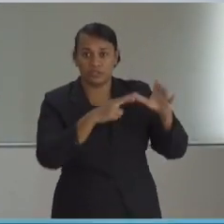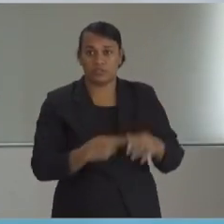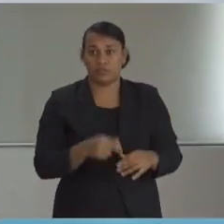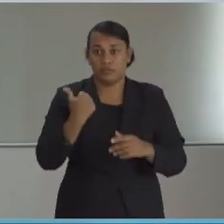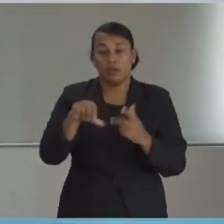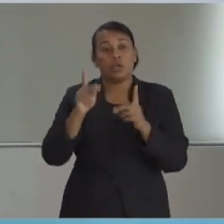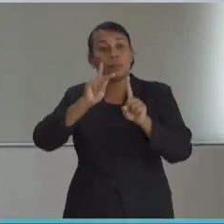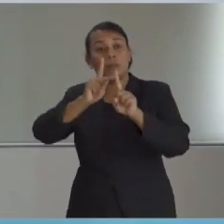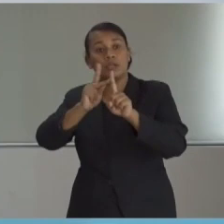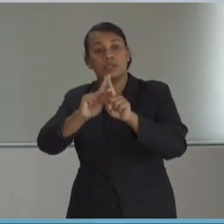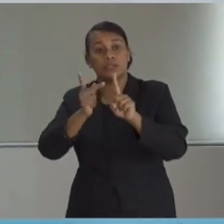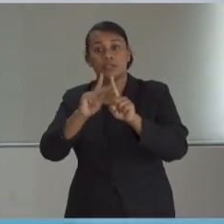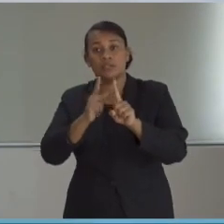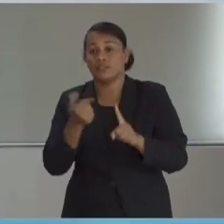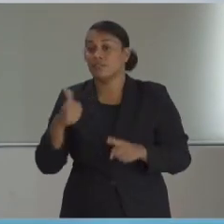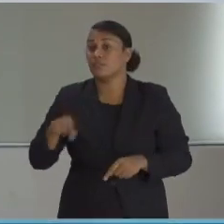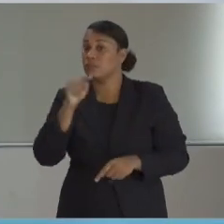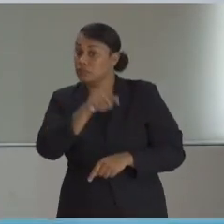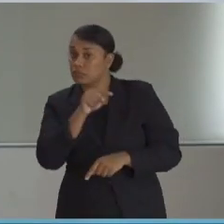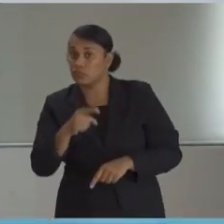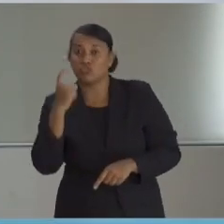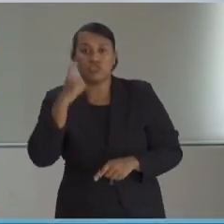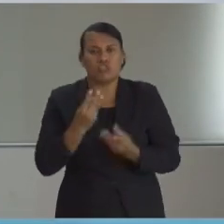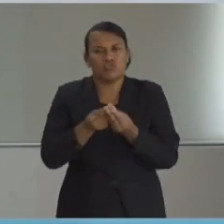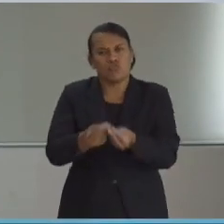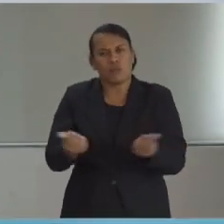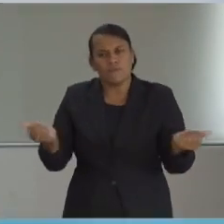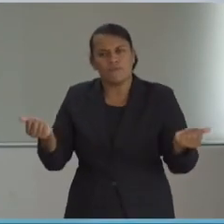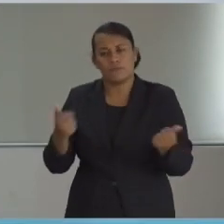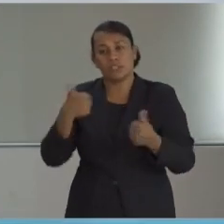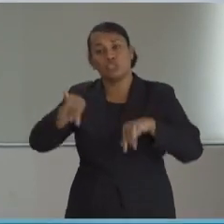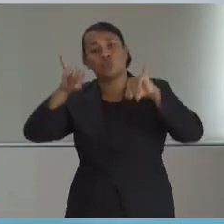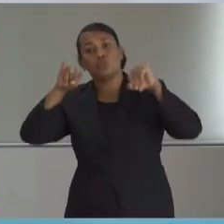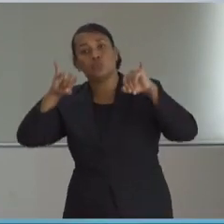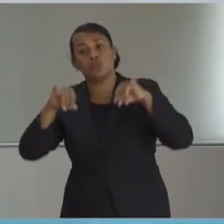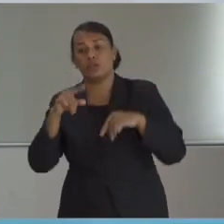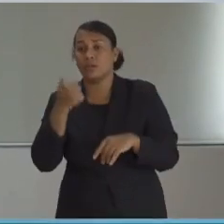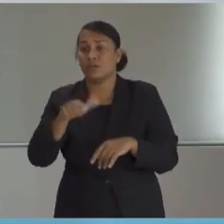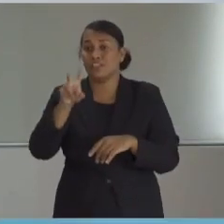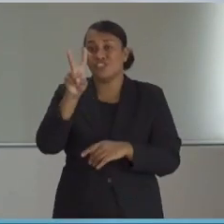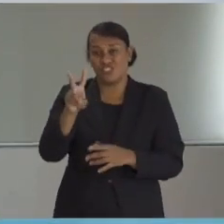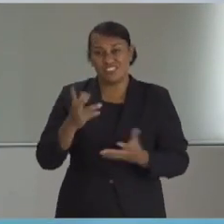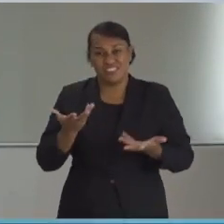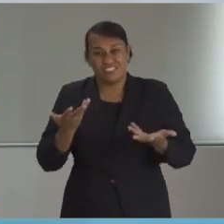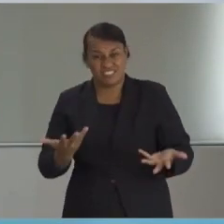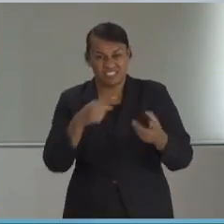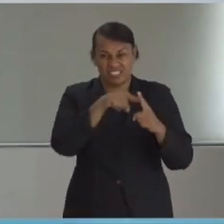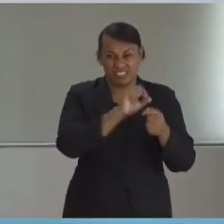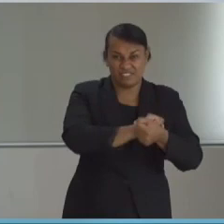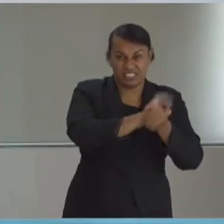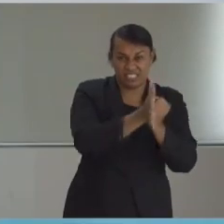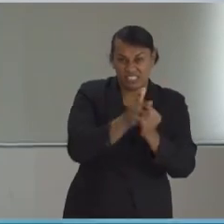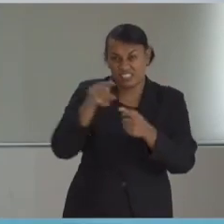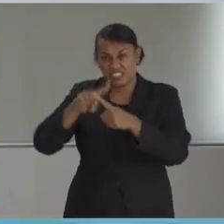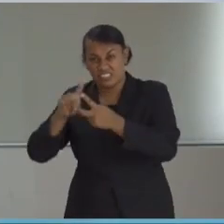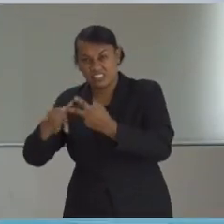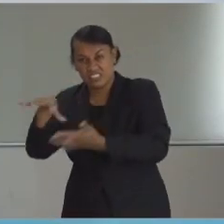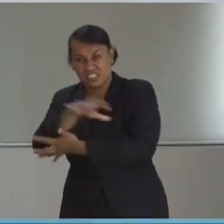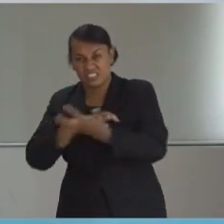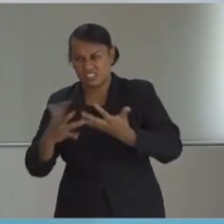priorities to address the two catastrophic events following the recent